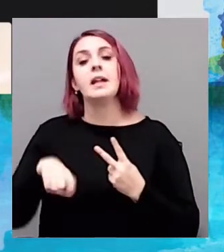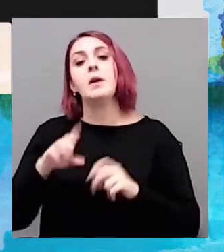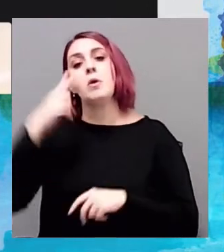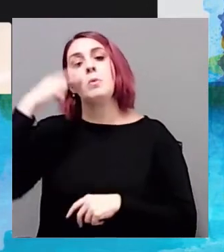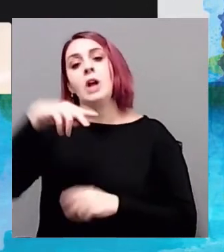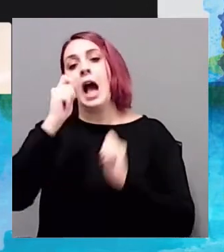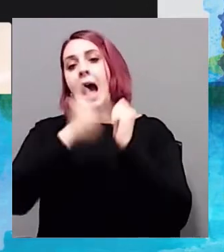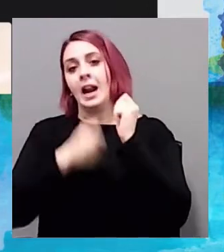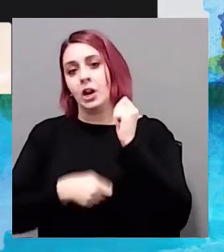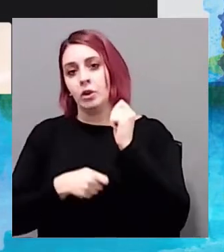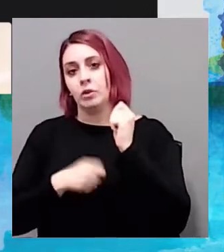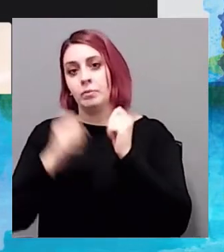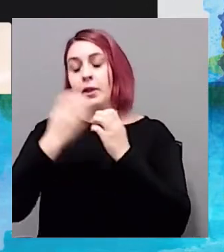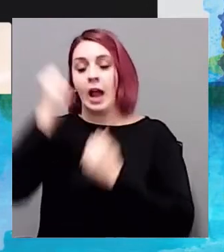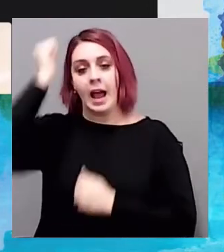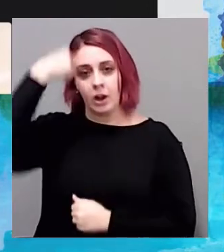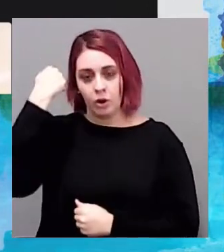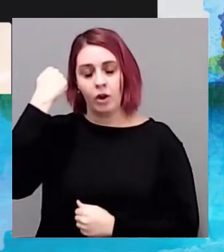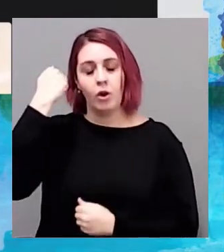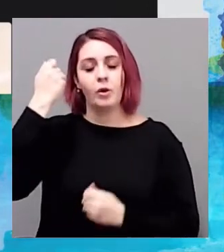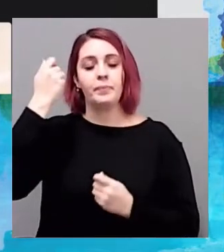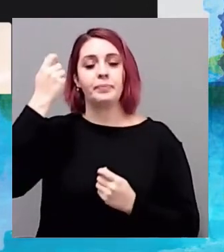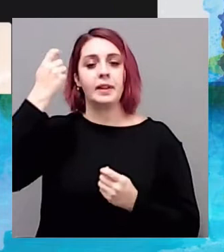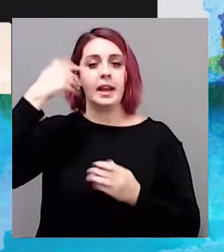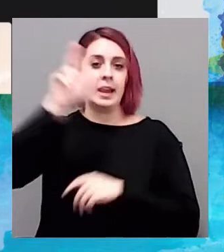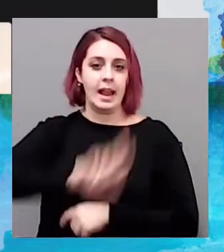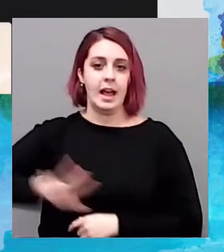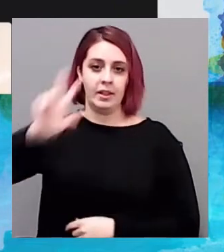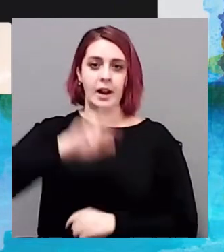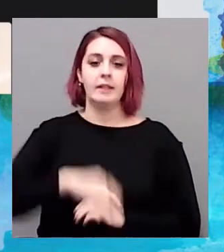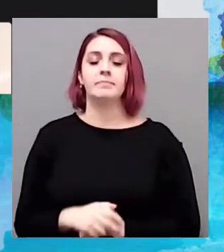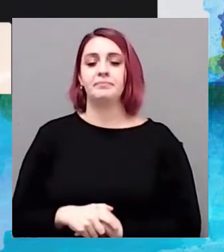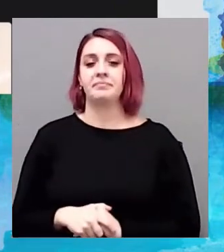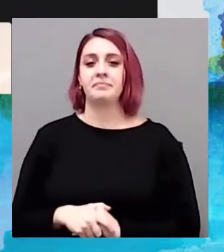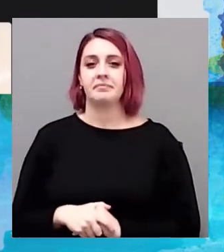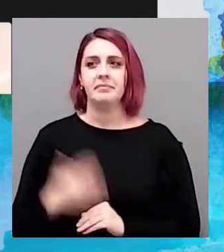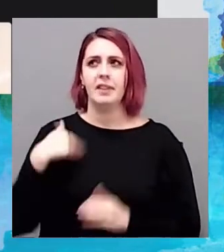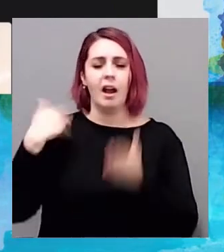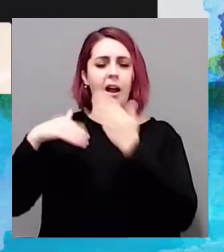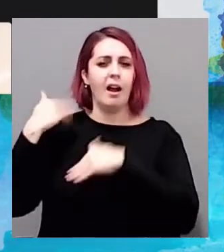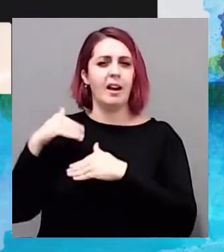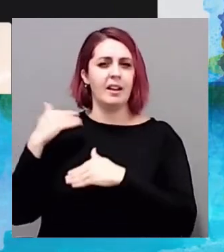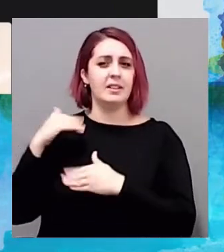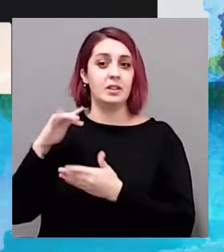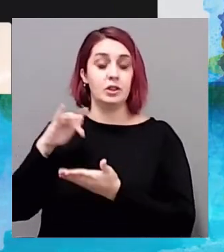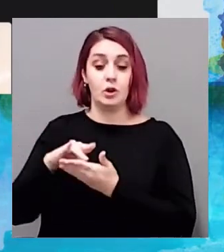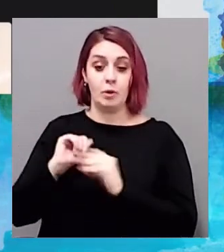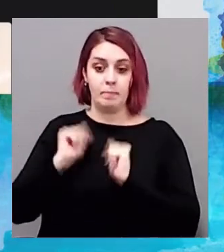and then the audio description of the Archaeological Museum as well.